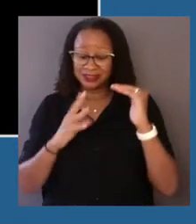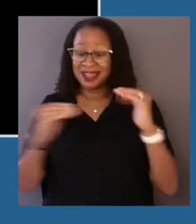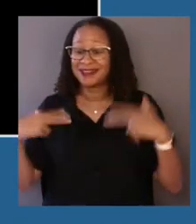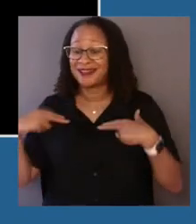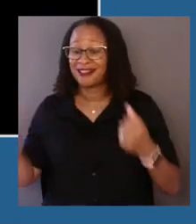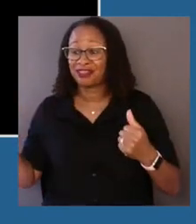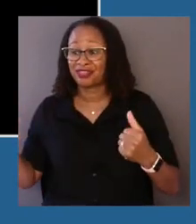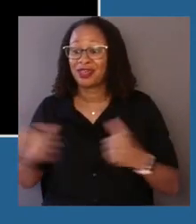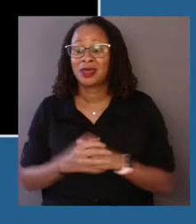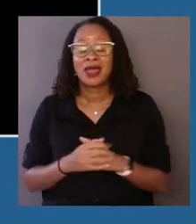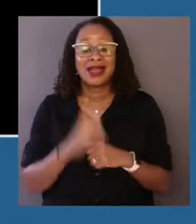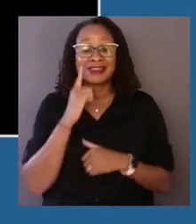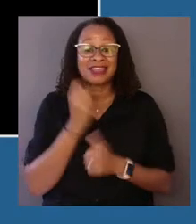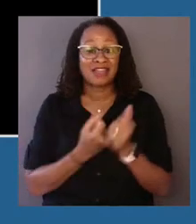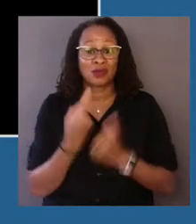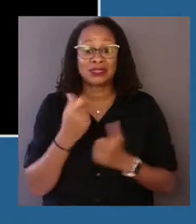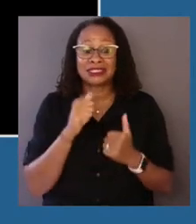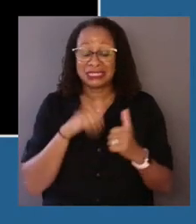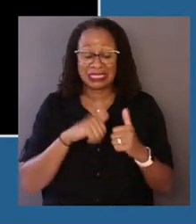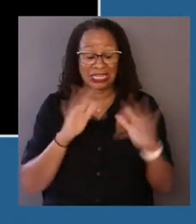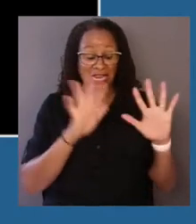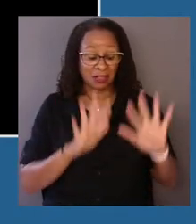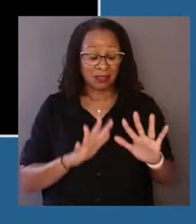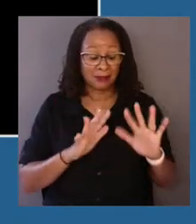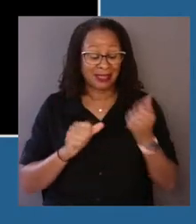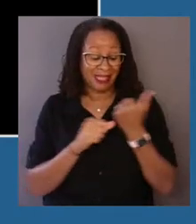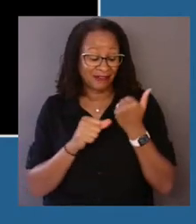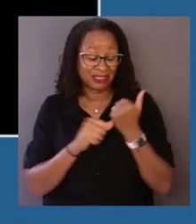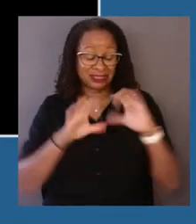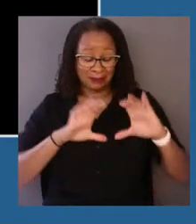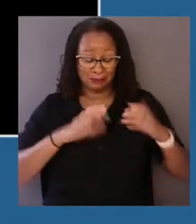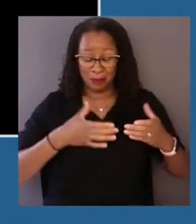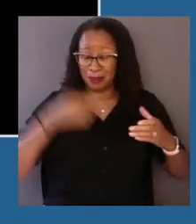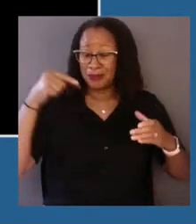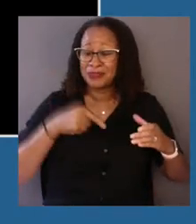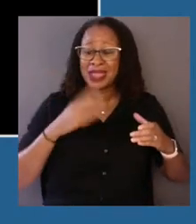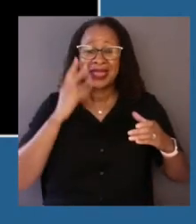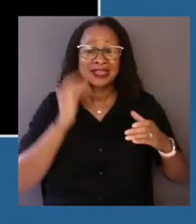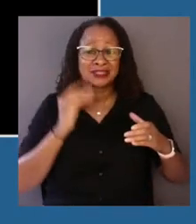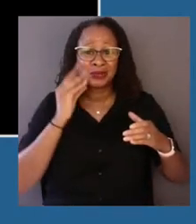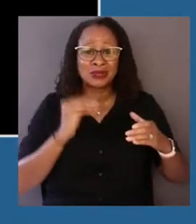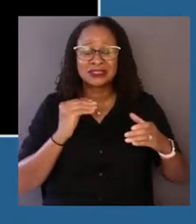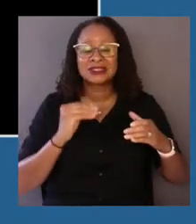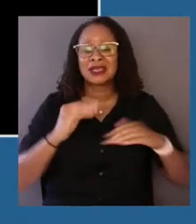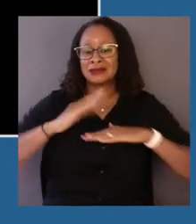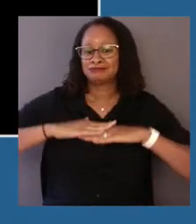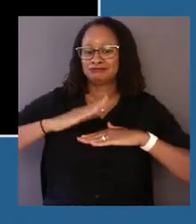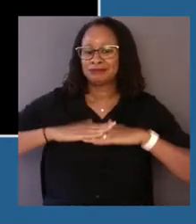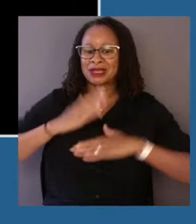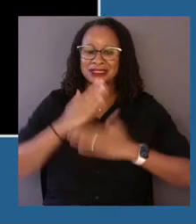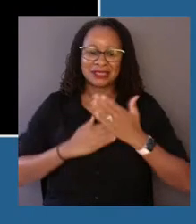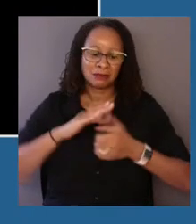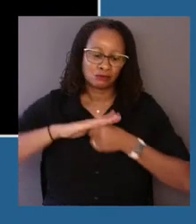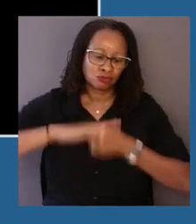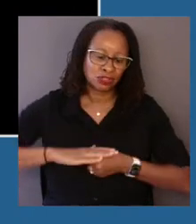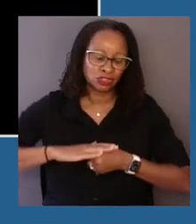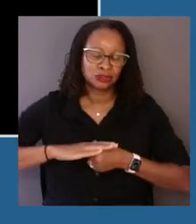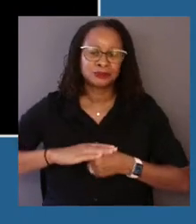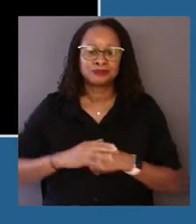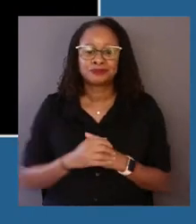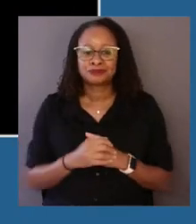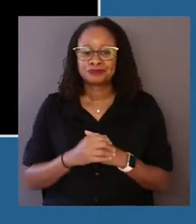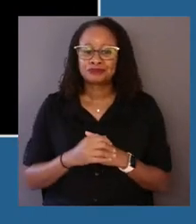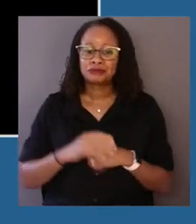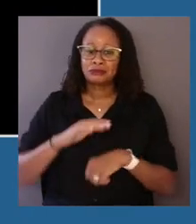who's within the climate advocacy bubble is experiencing at least some pressure on our